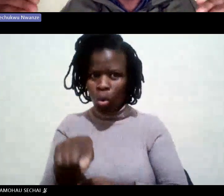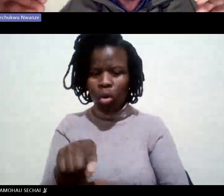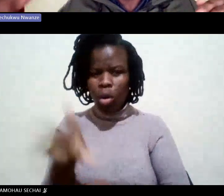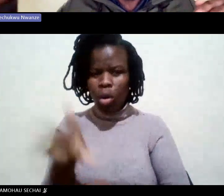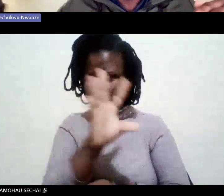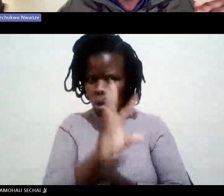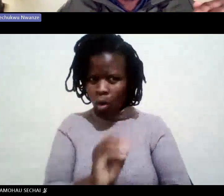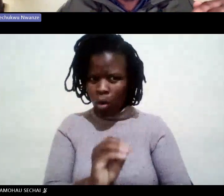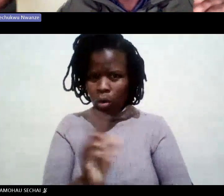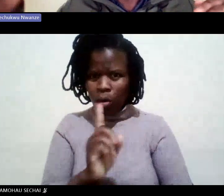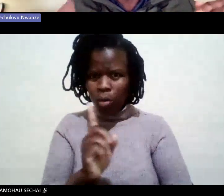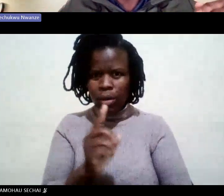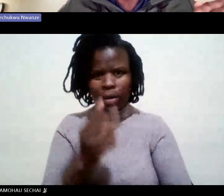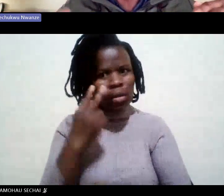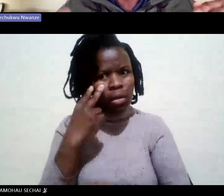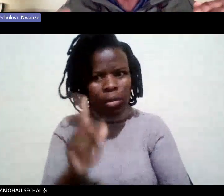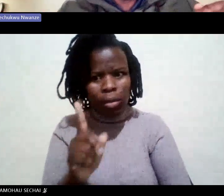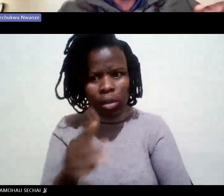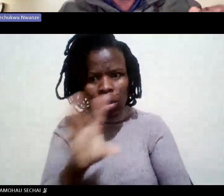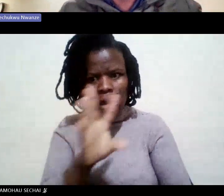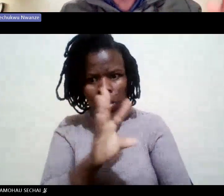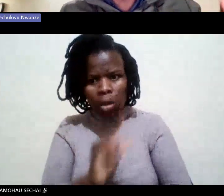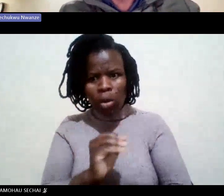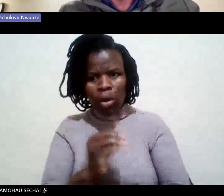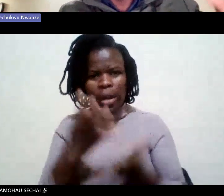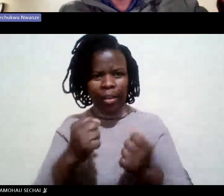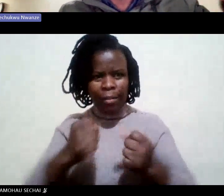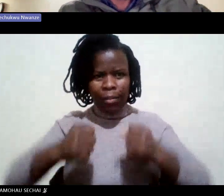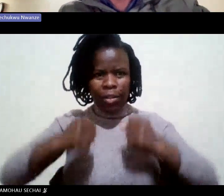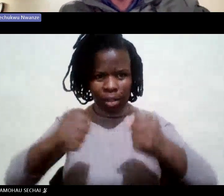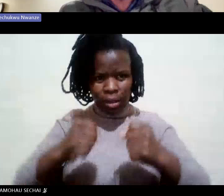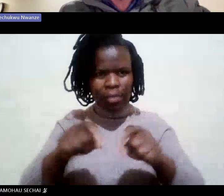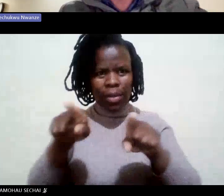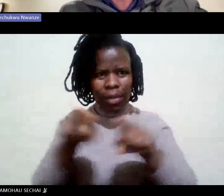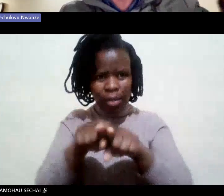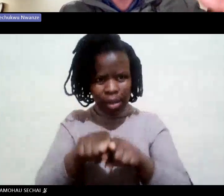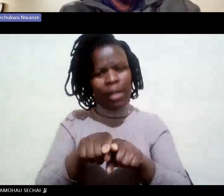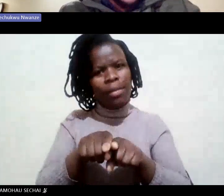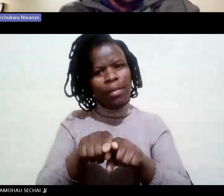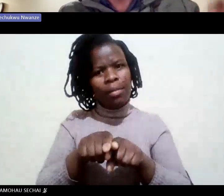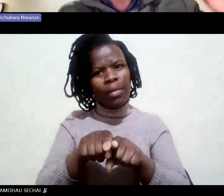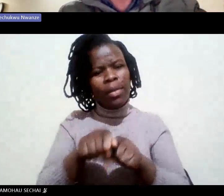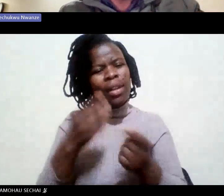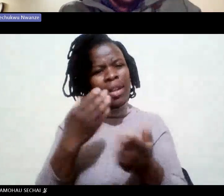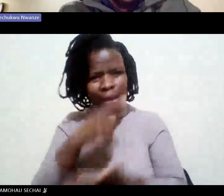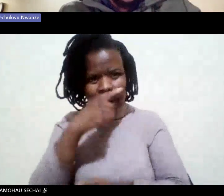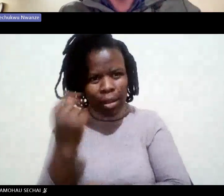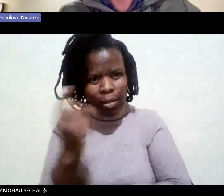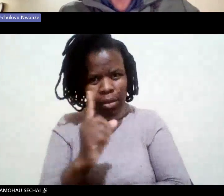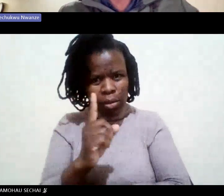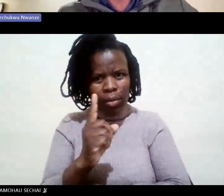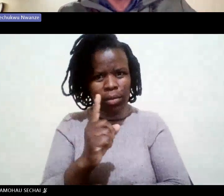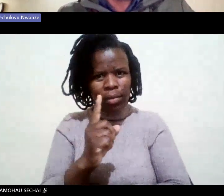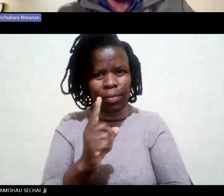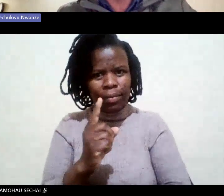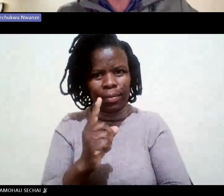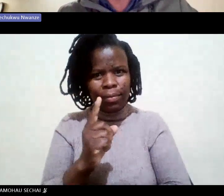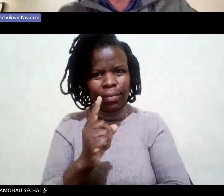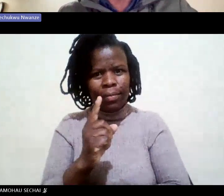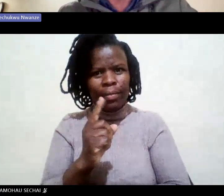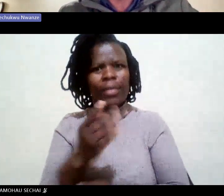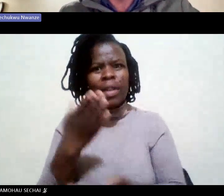culture has a strength and an area to improve upon. I won't call it bad or weakness, but an area to improve upon. And every